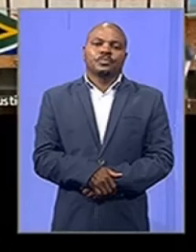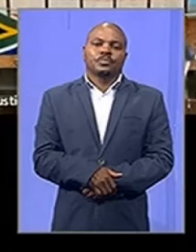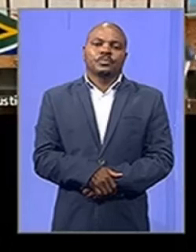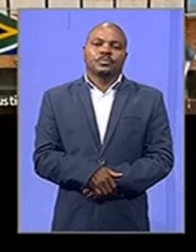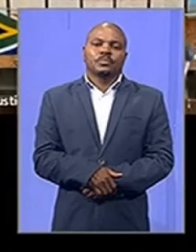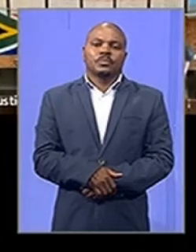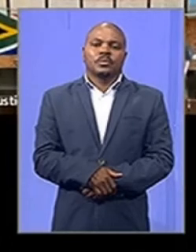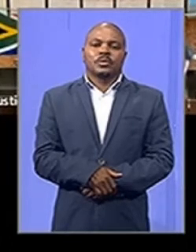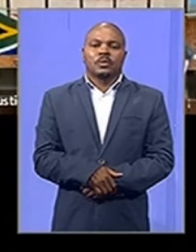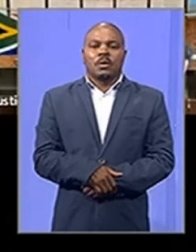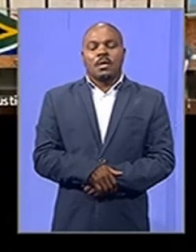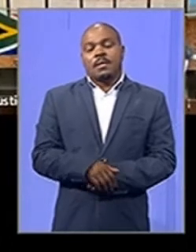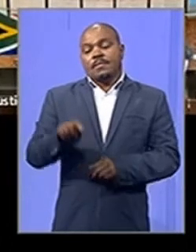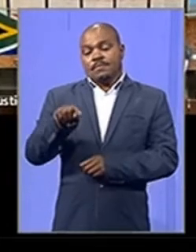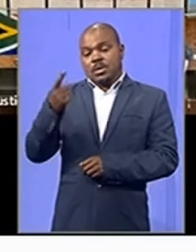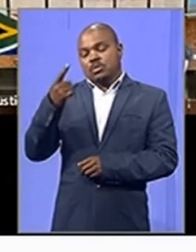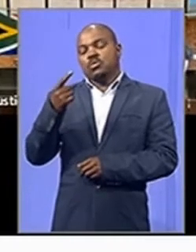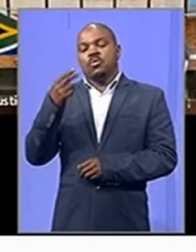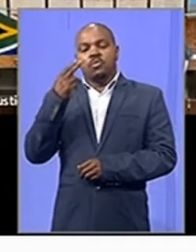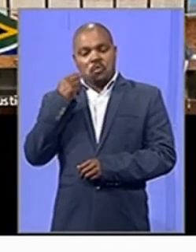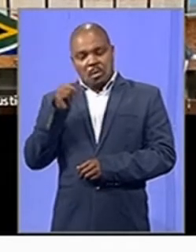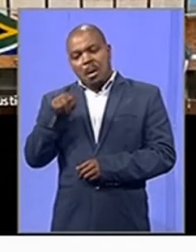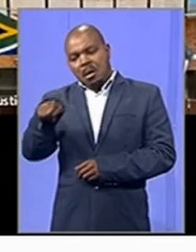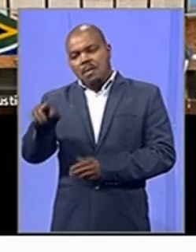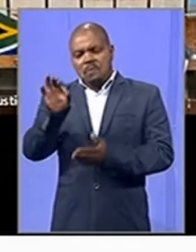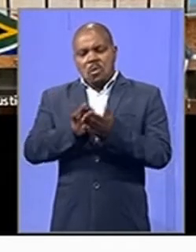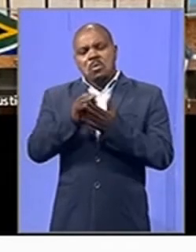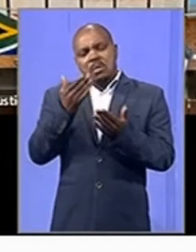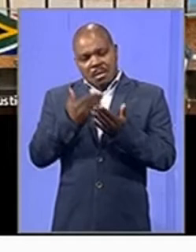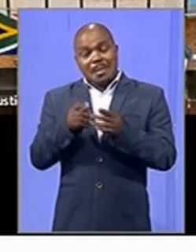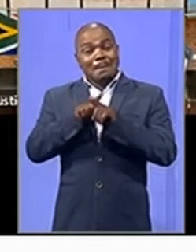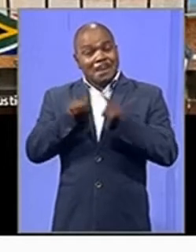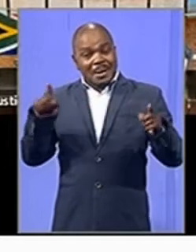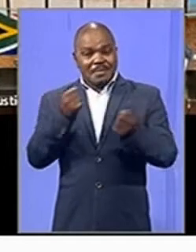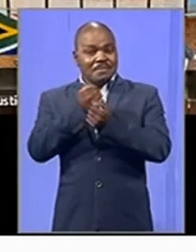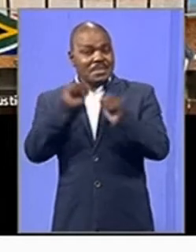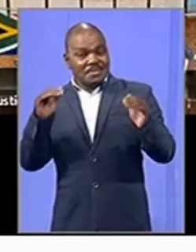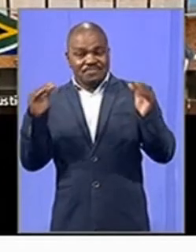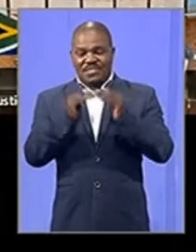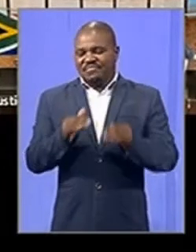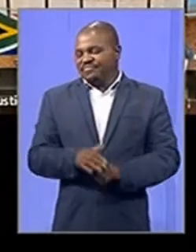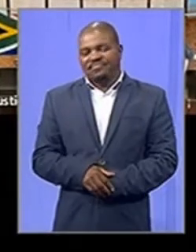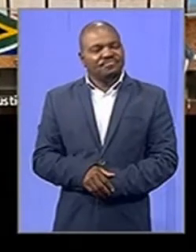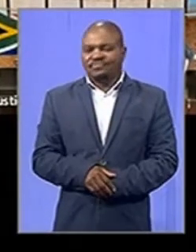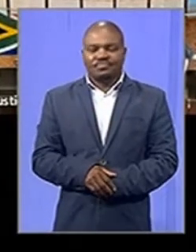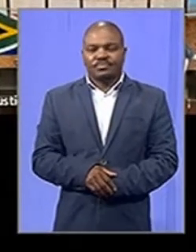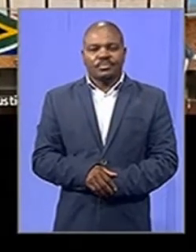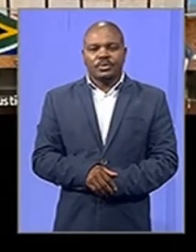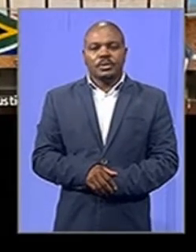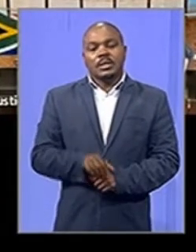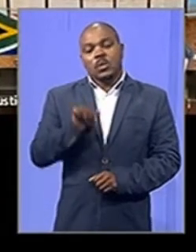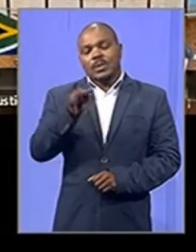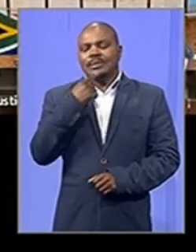Election by the 1st of November is physically possible, but it won't be a free and fair election. So when we say